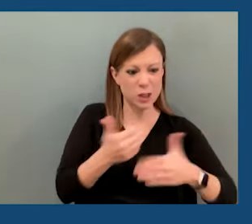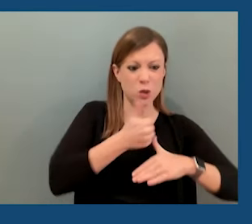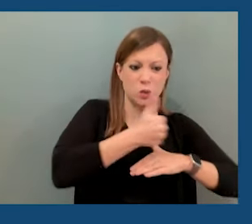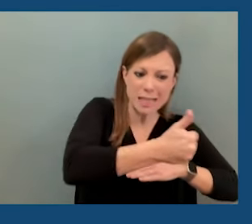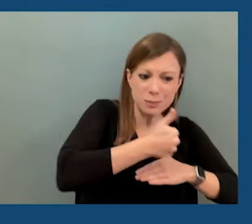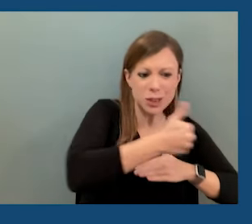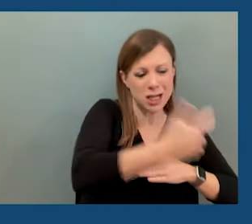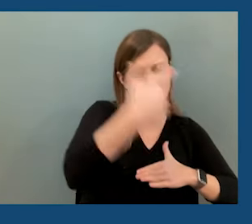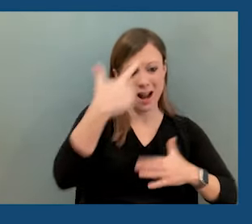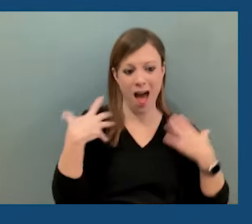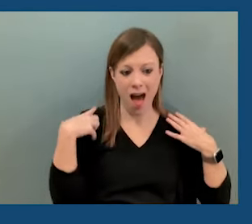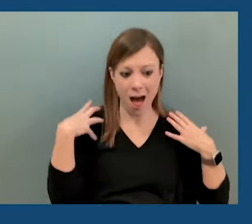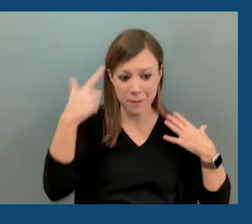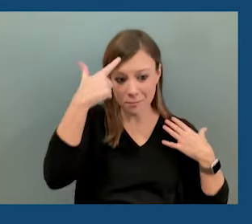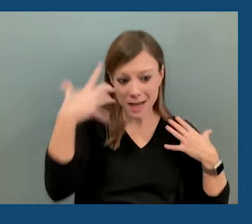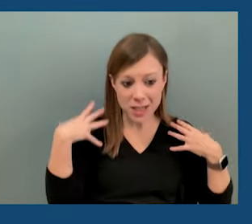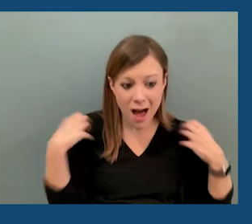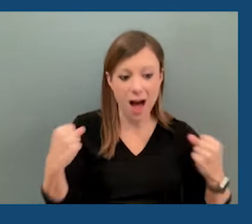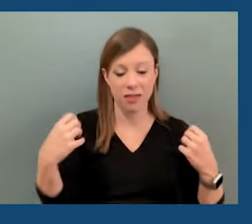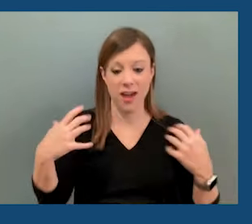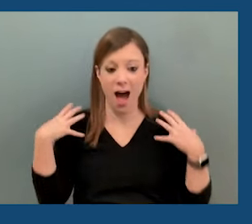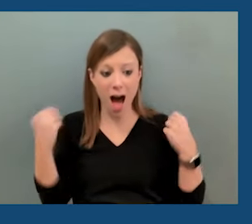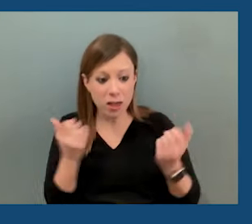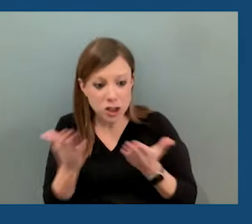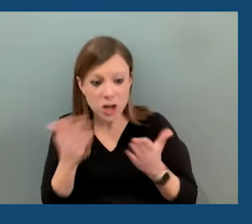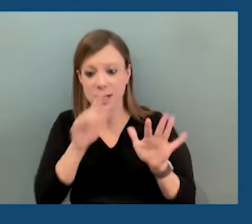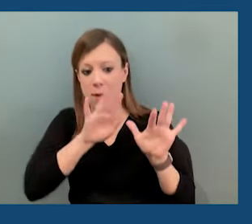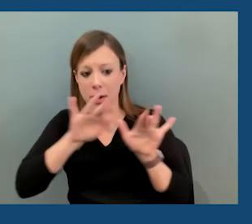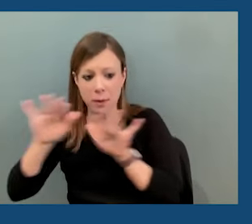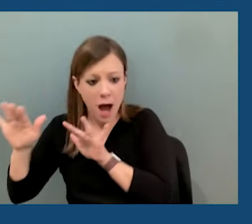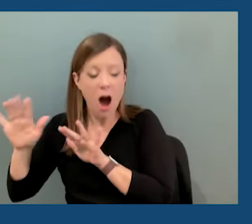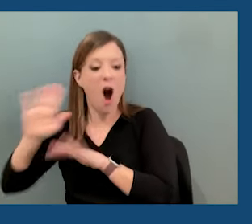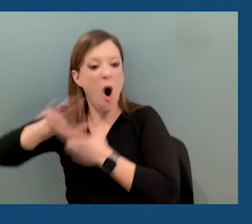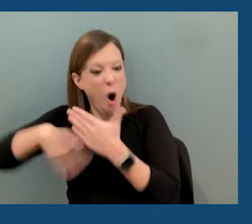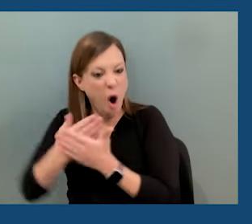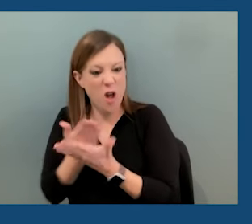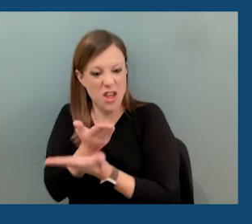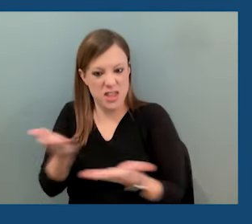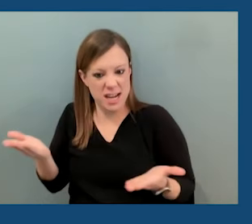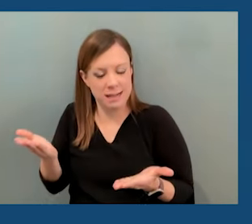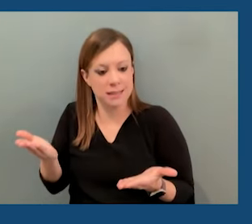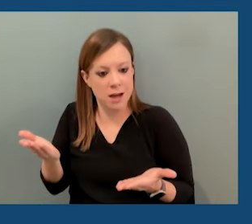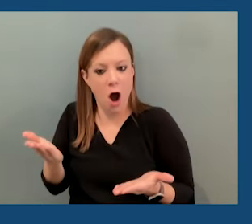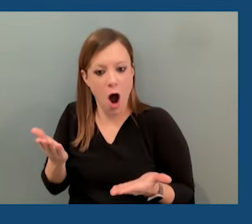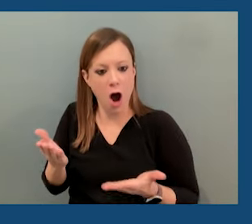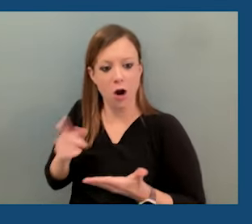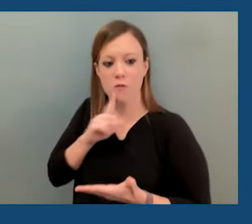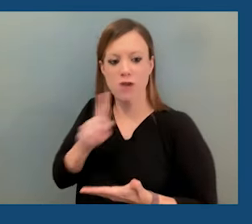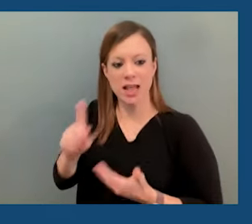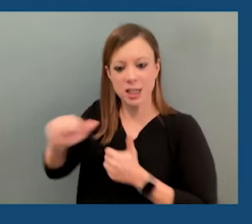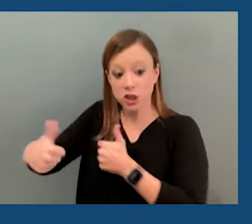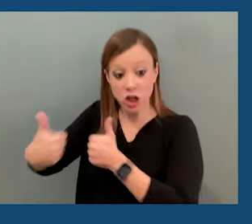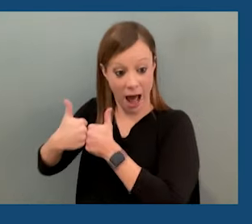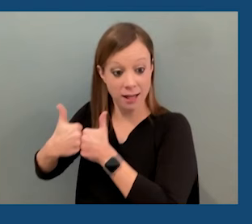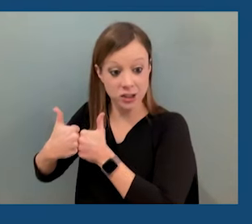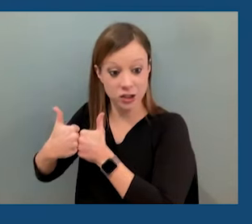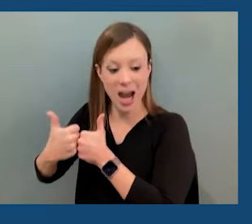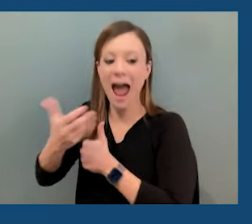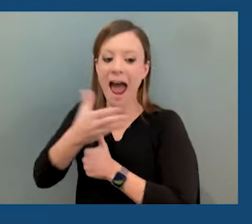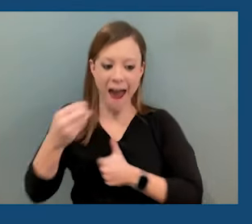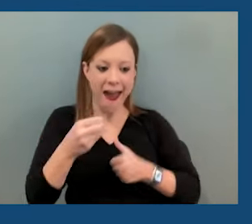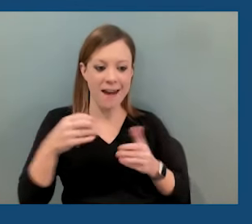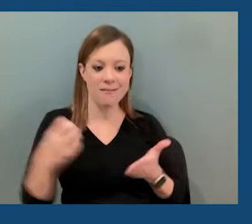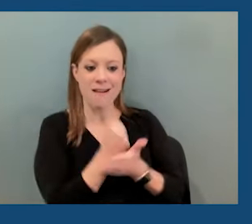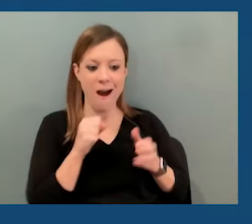a problem that we have to address, but it's also an opportunity for us to work together to address them. We have partners in this room. The governor, you've done a